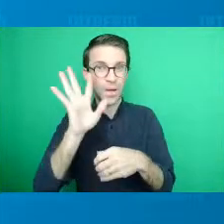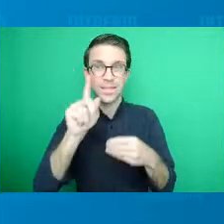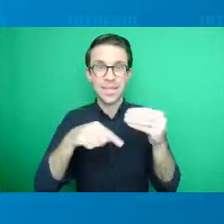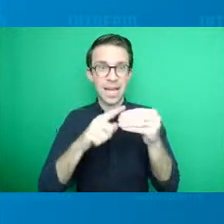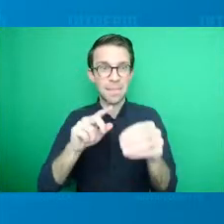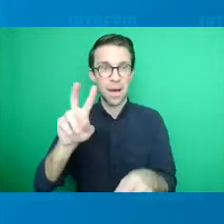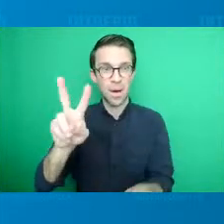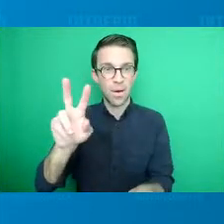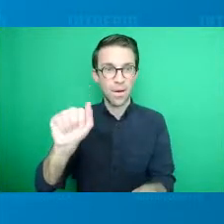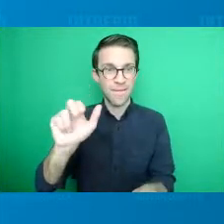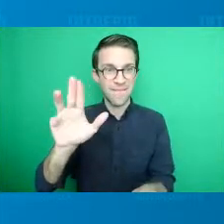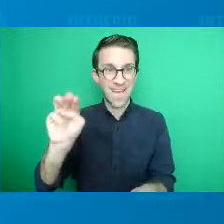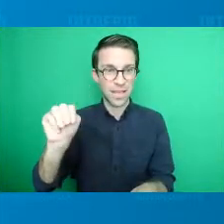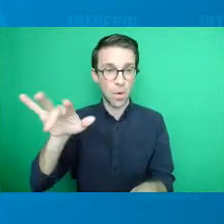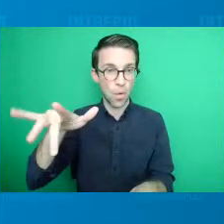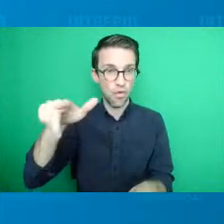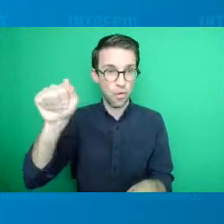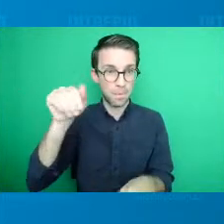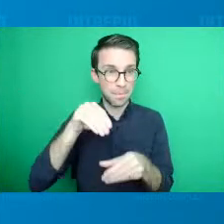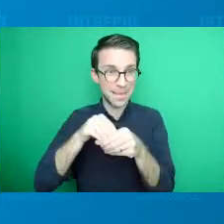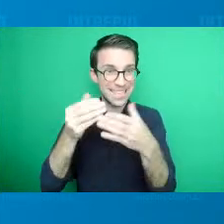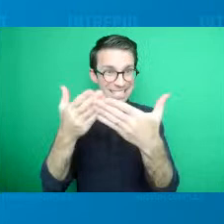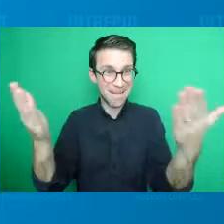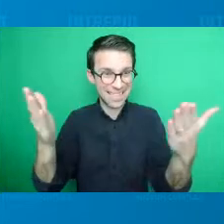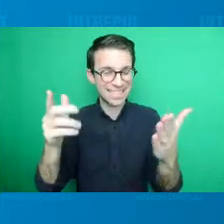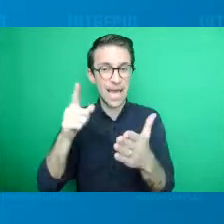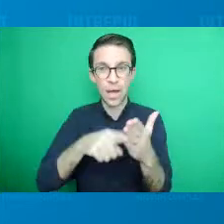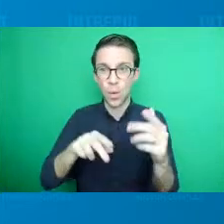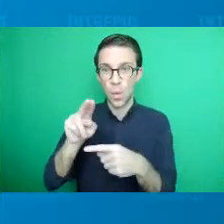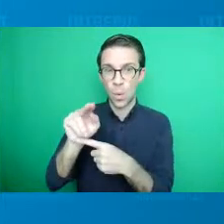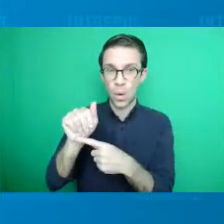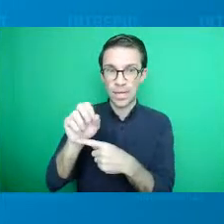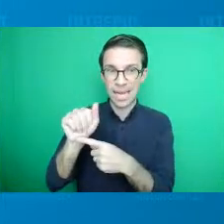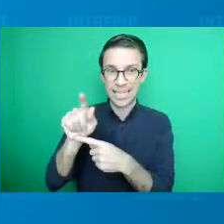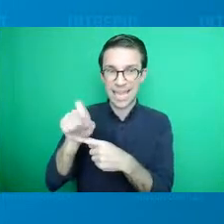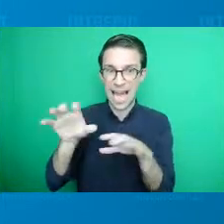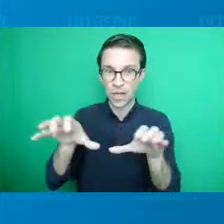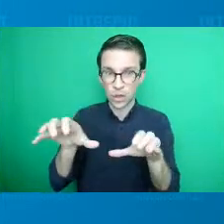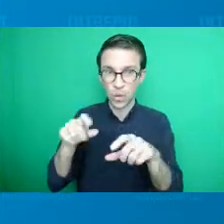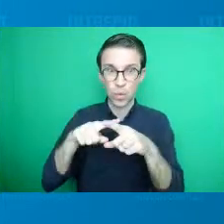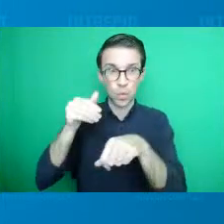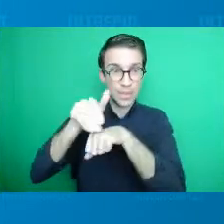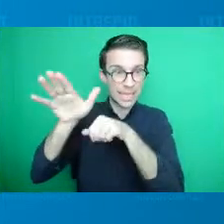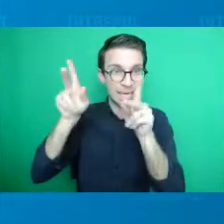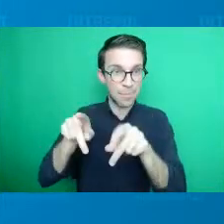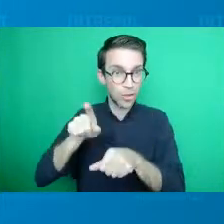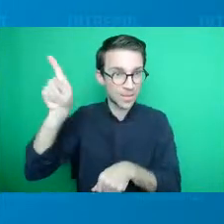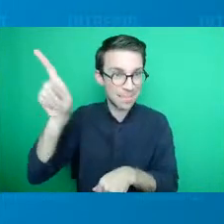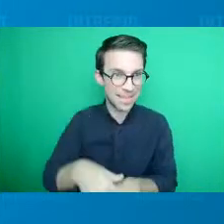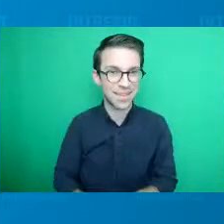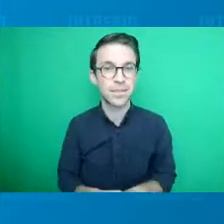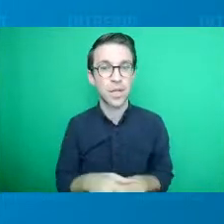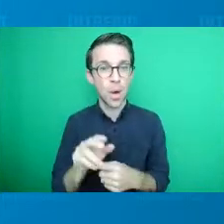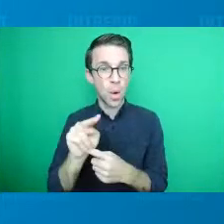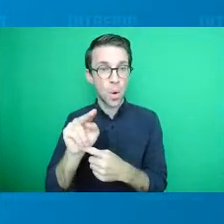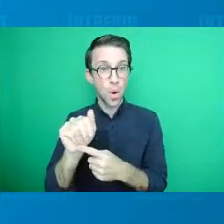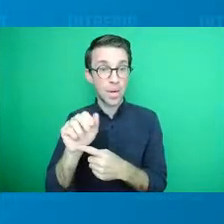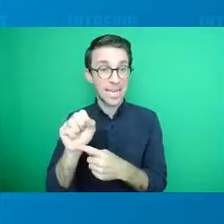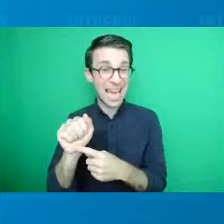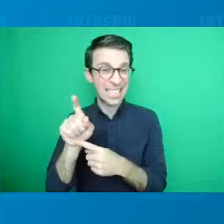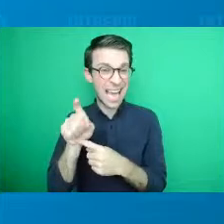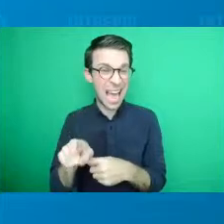space and what NASA had to deal with in order to send a person into orbit around the Earth. So NASA had to protect the astronauts